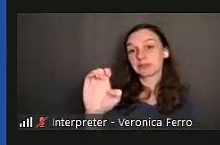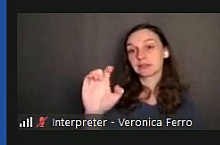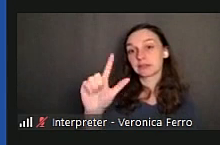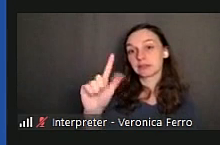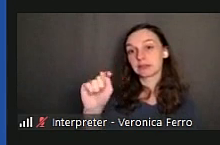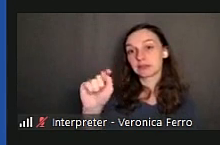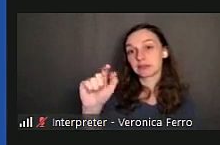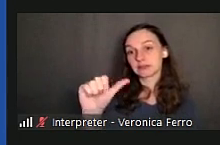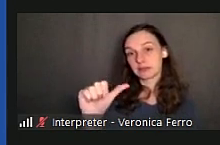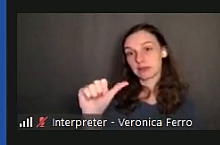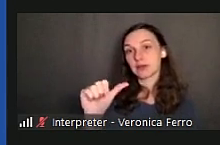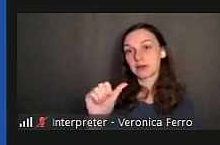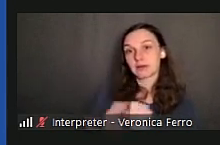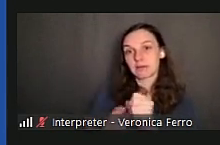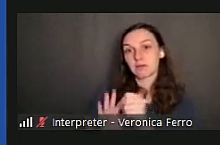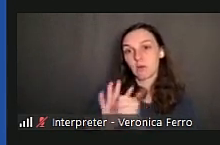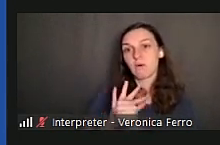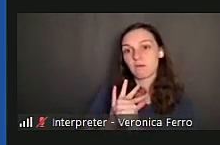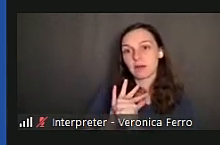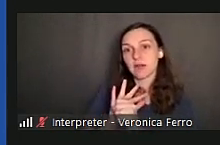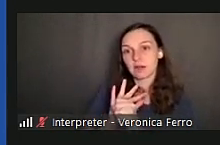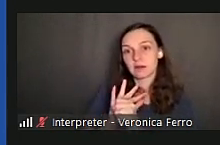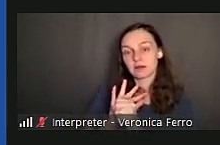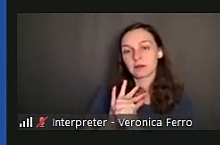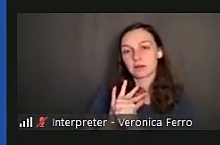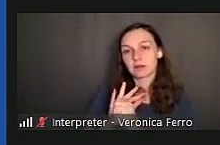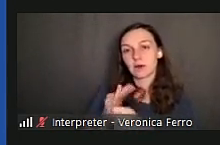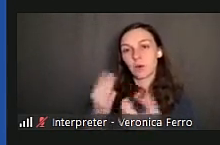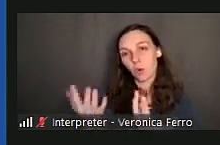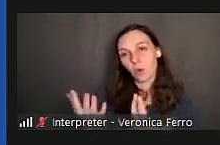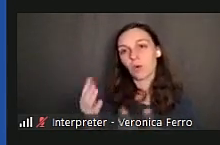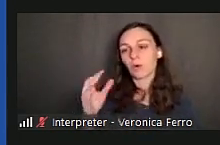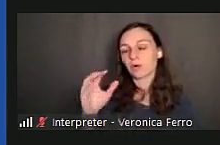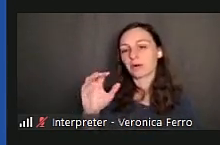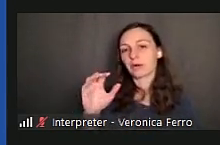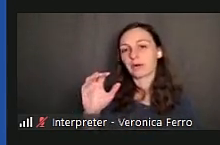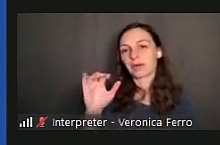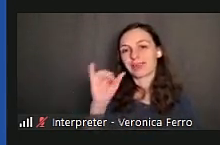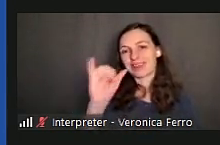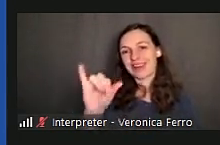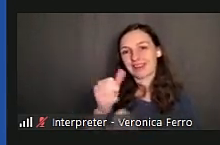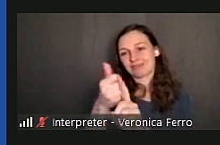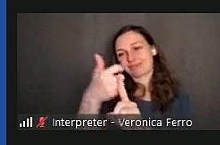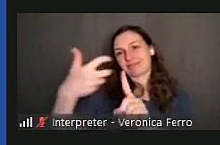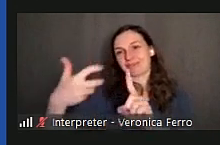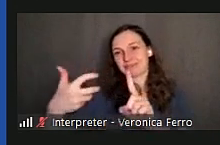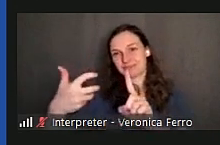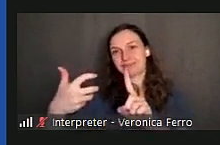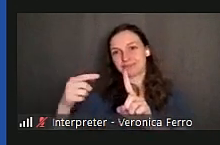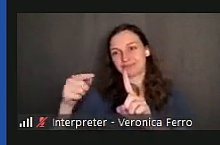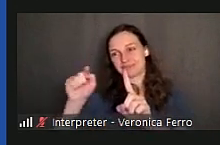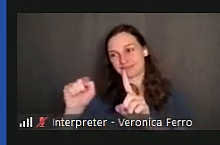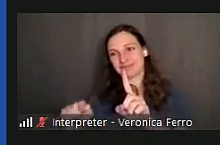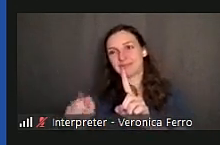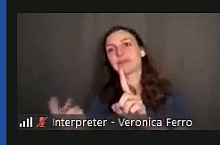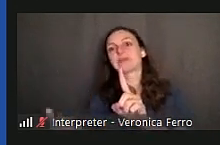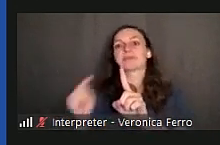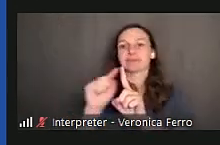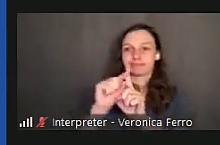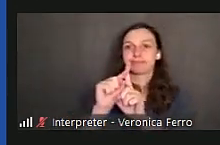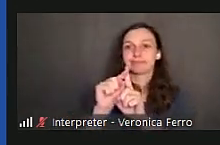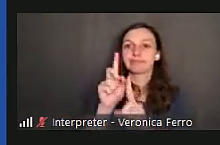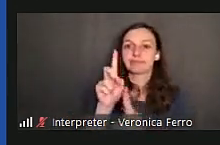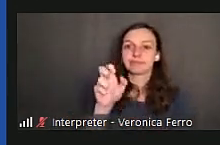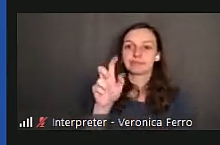sublineages. So the AY sublineages of Delta. So that's really absolutely the only virus that we think is circulating